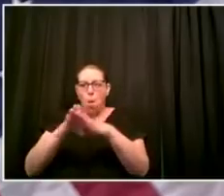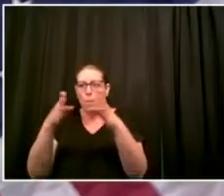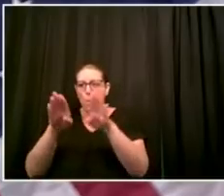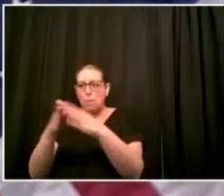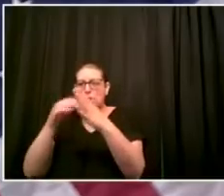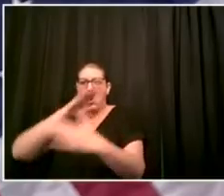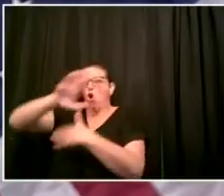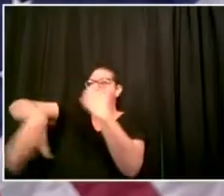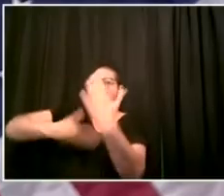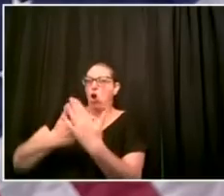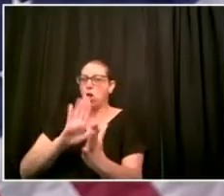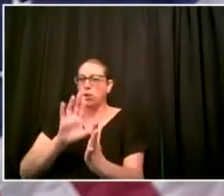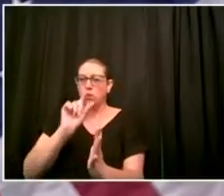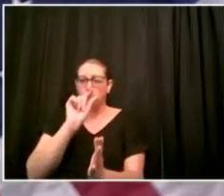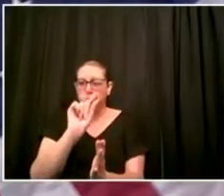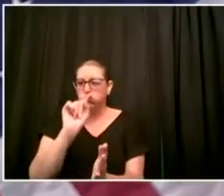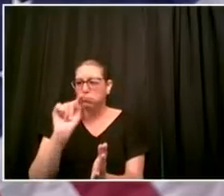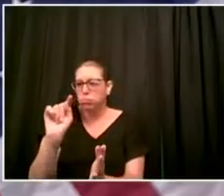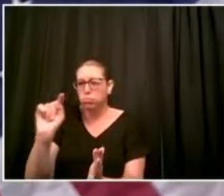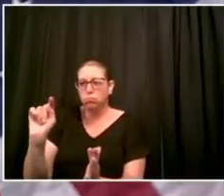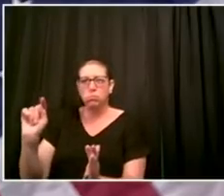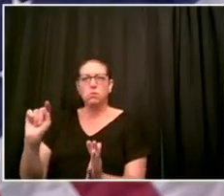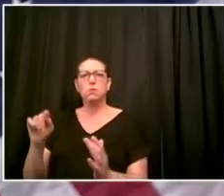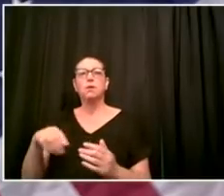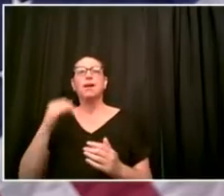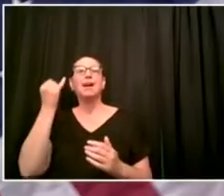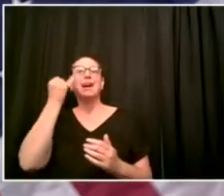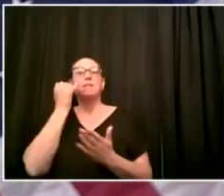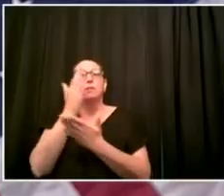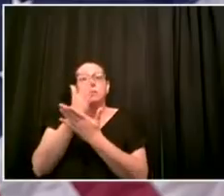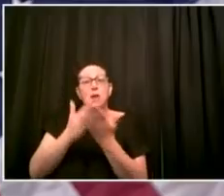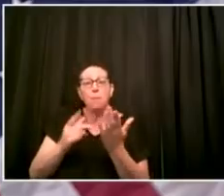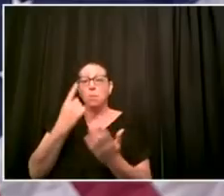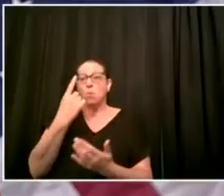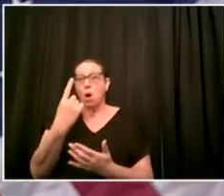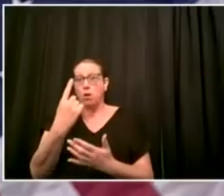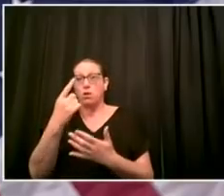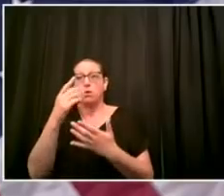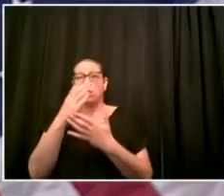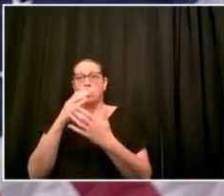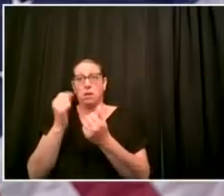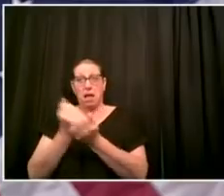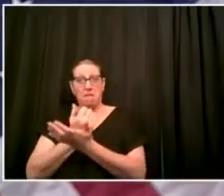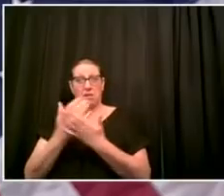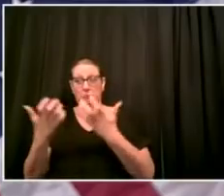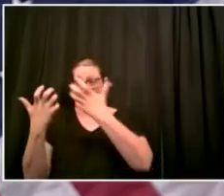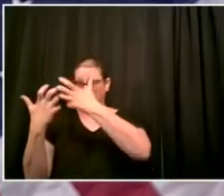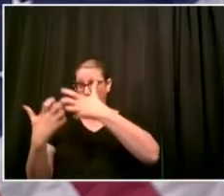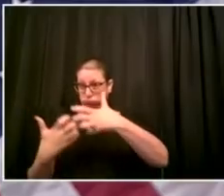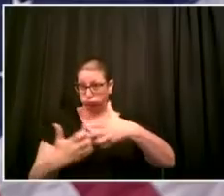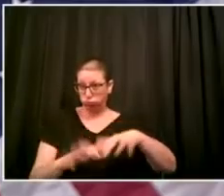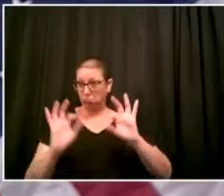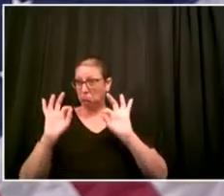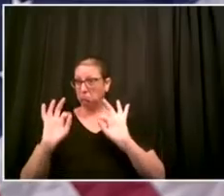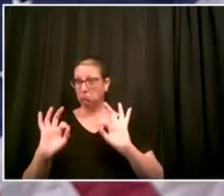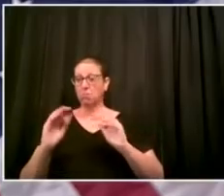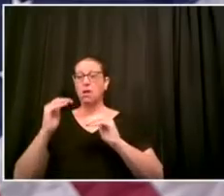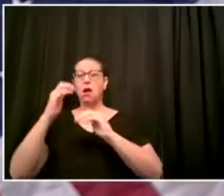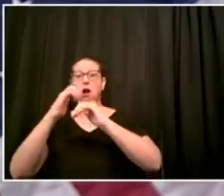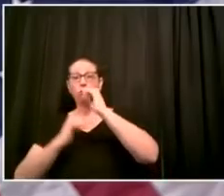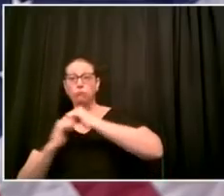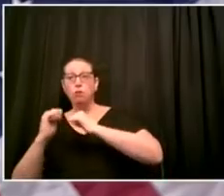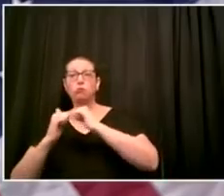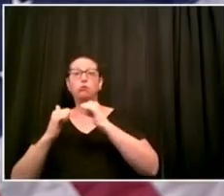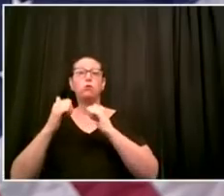grow. Unquestionably, several 100,000 people to begin as you open up construction, manufacturing, wholesale,